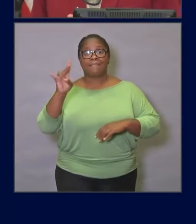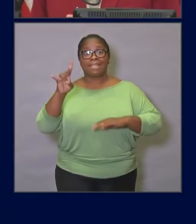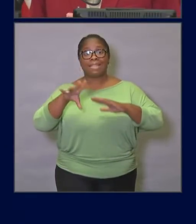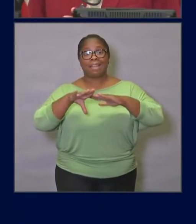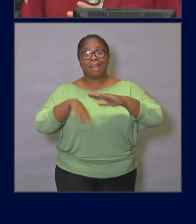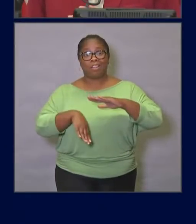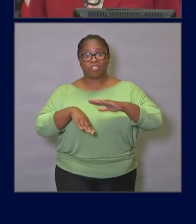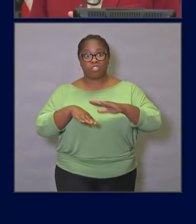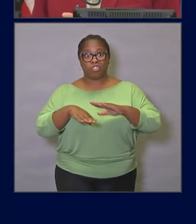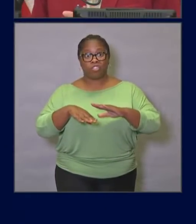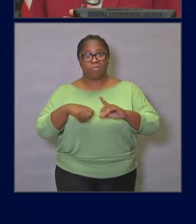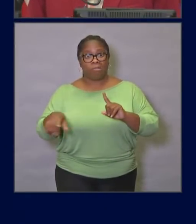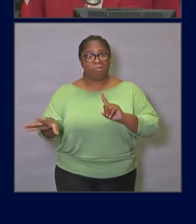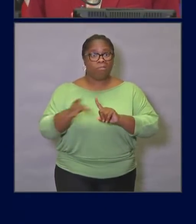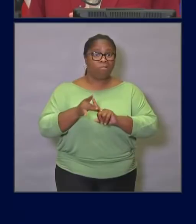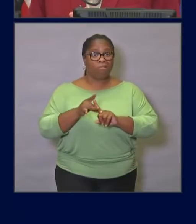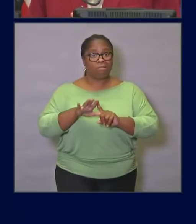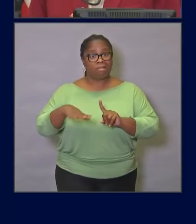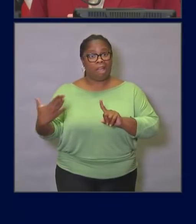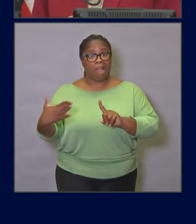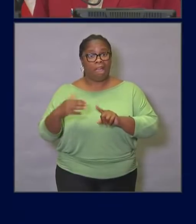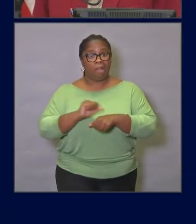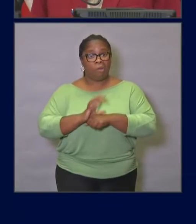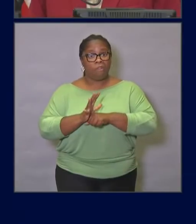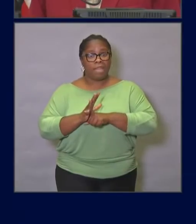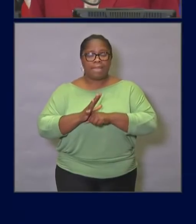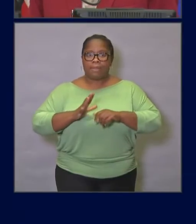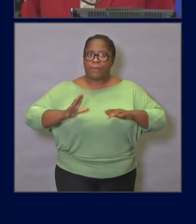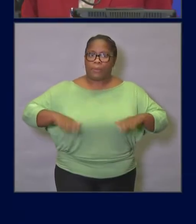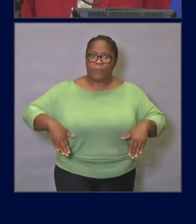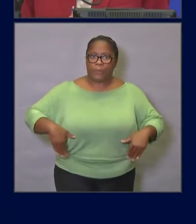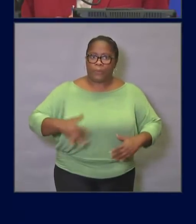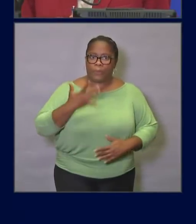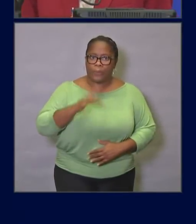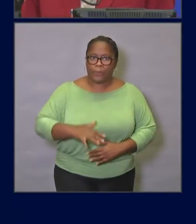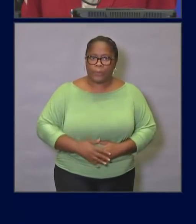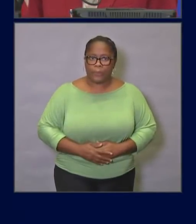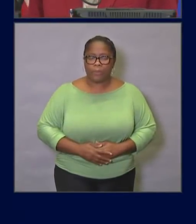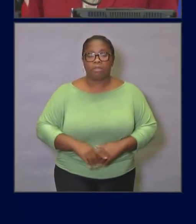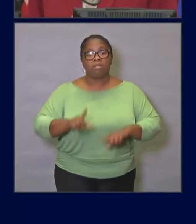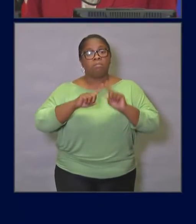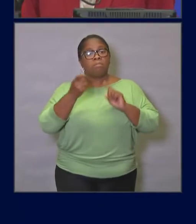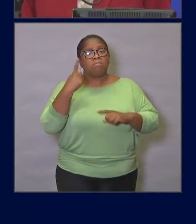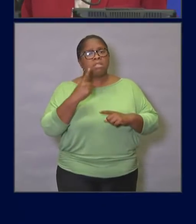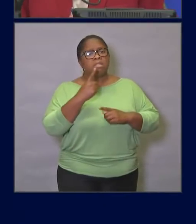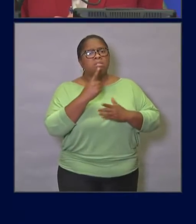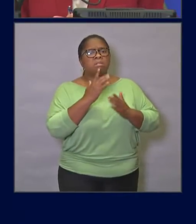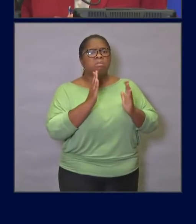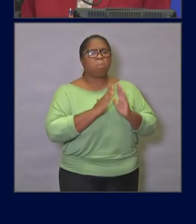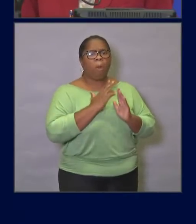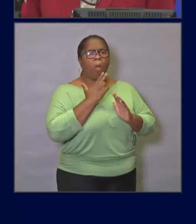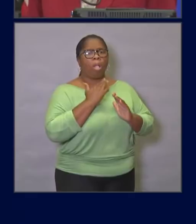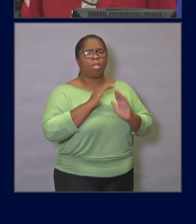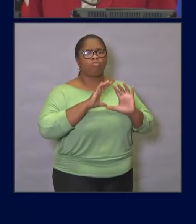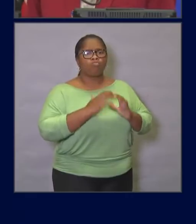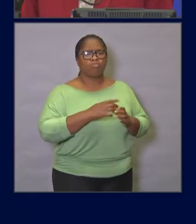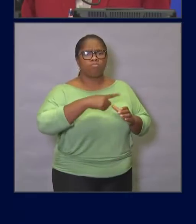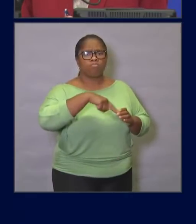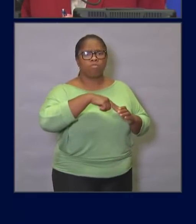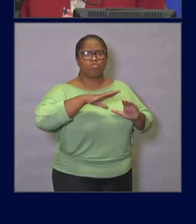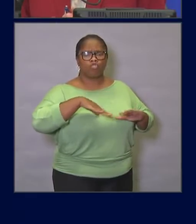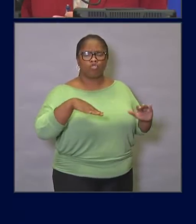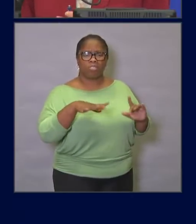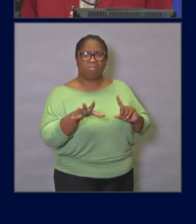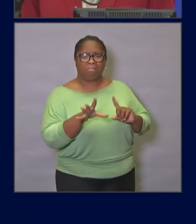There's also, however, serious health consequences for a very small group of children who became infected with